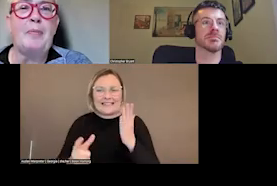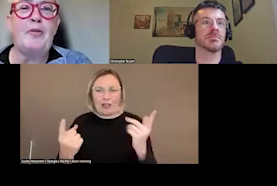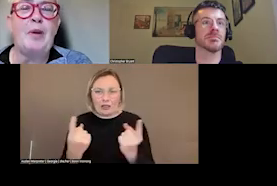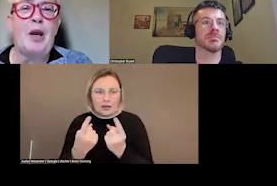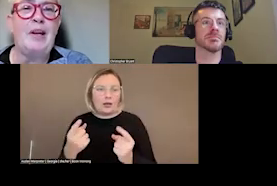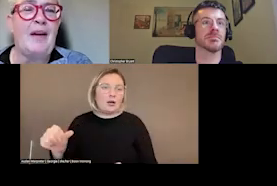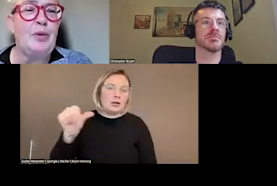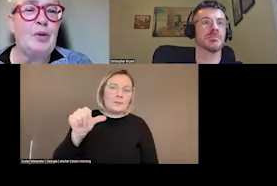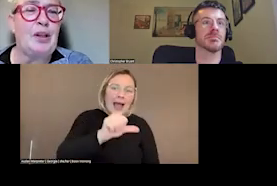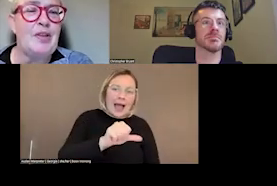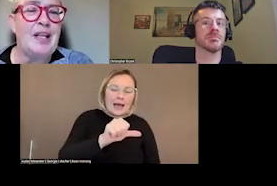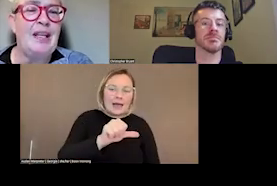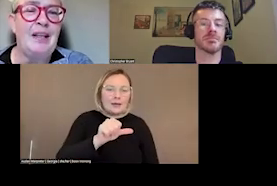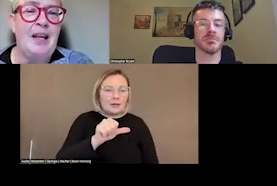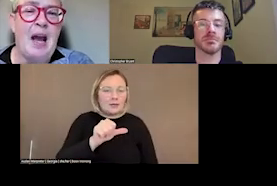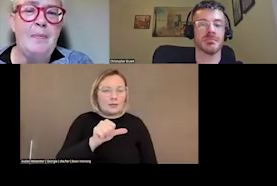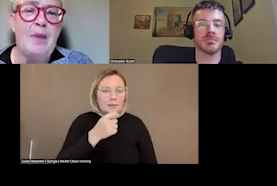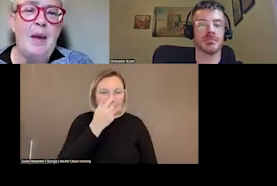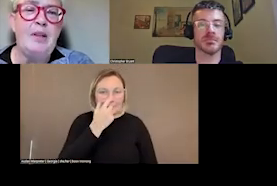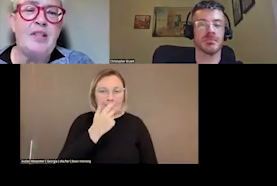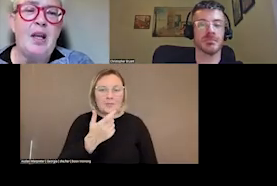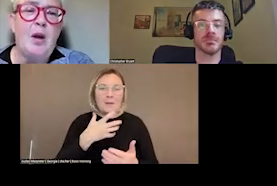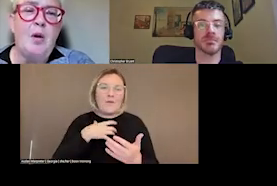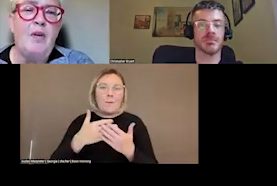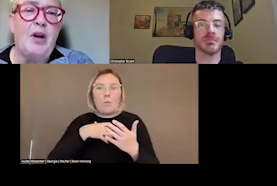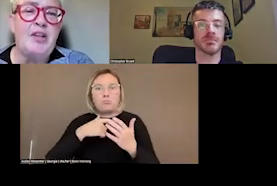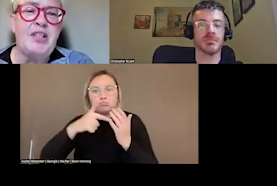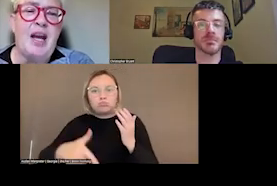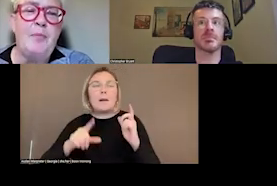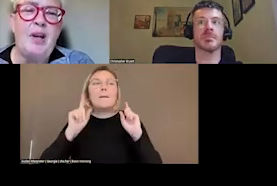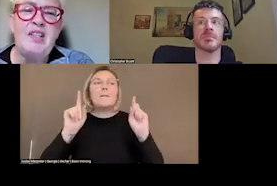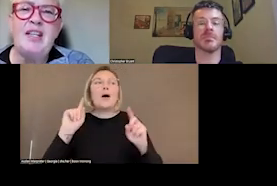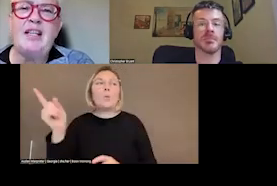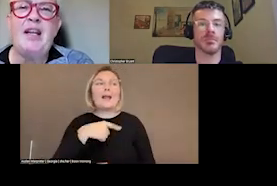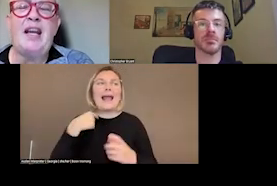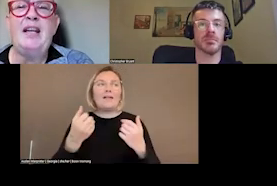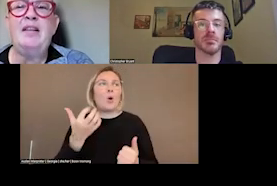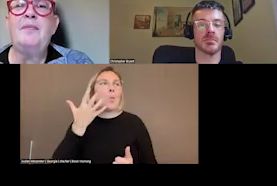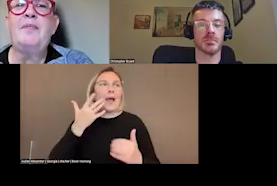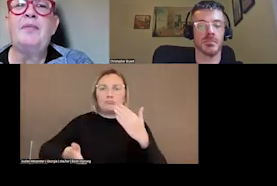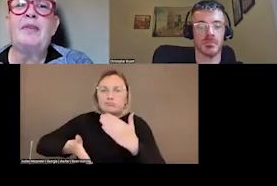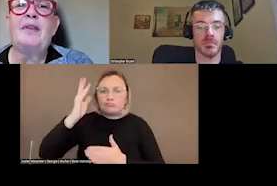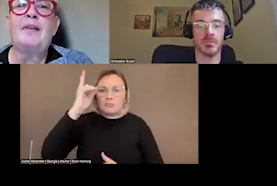scroll back before we go in and have a look closely. But we've got, when is the deadline again?